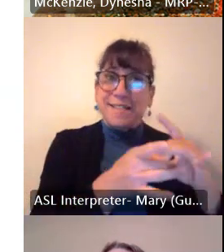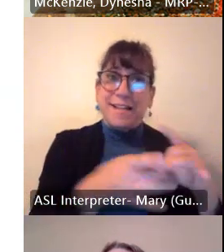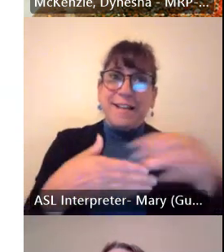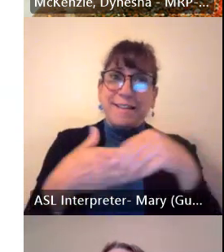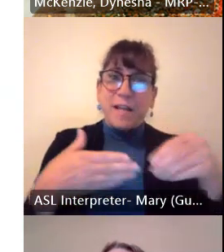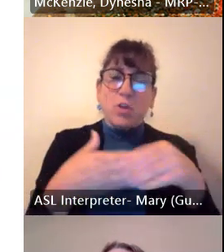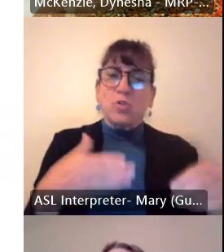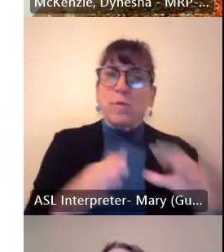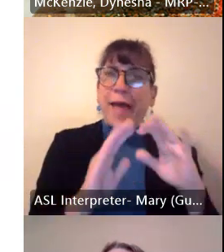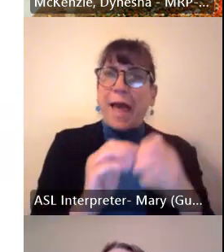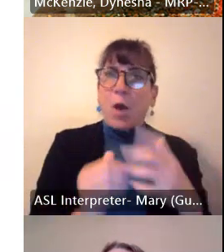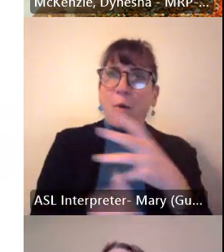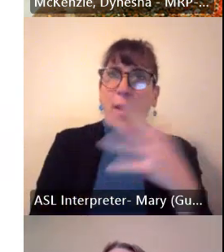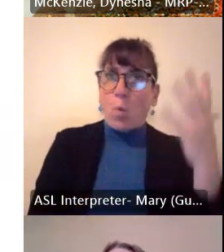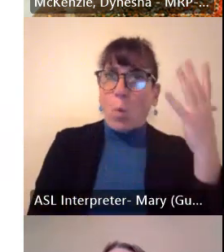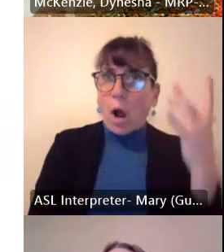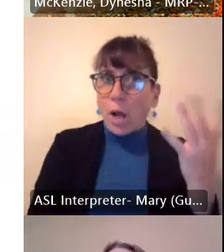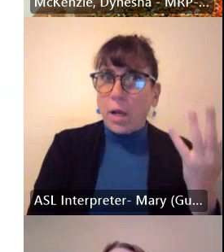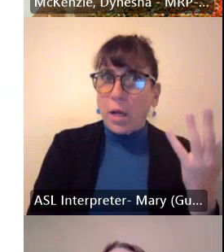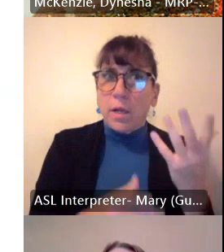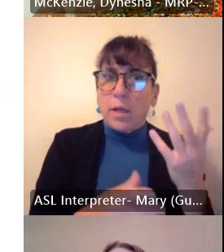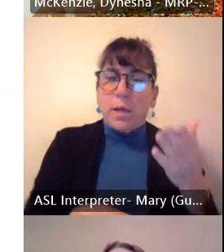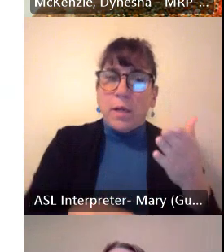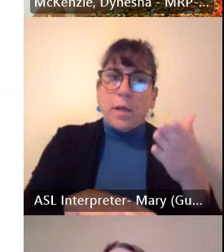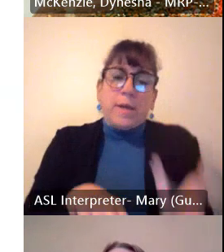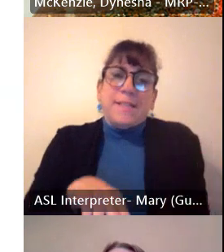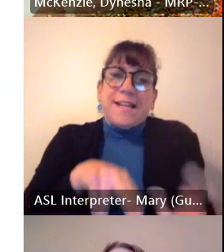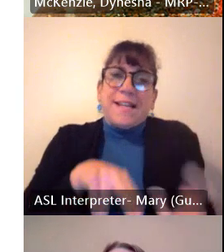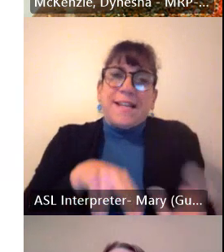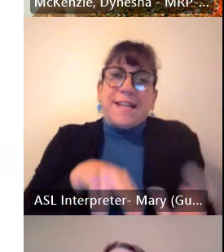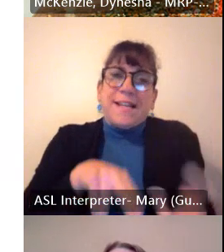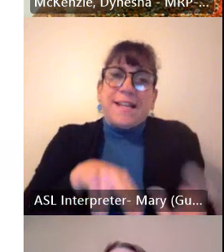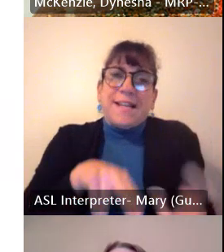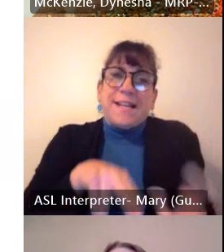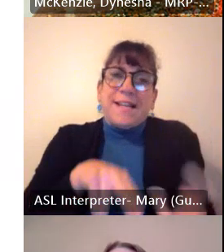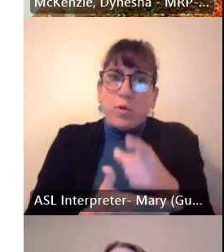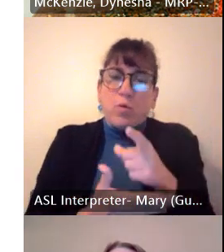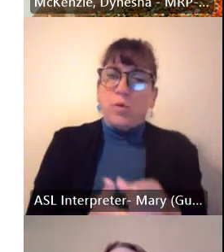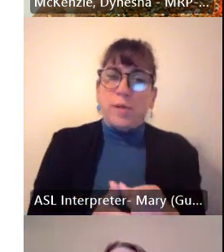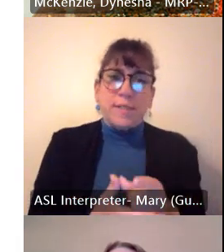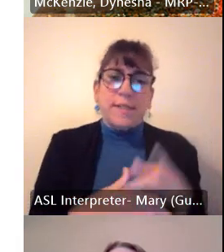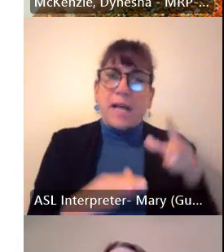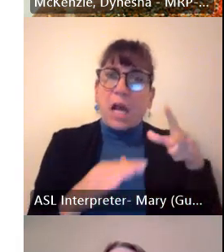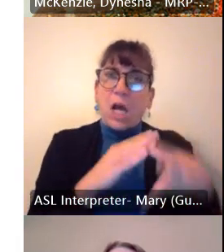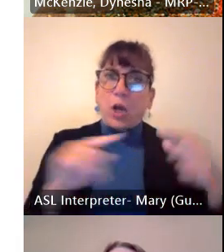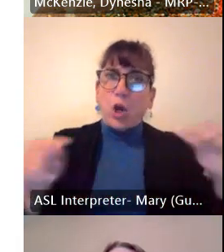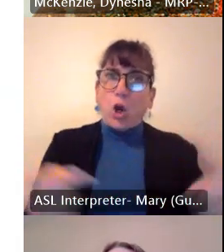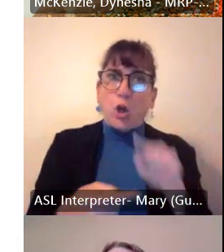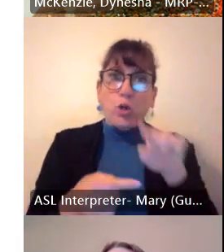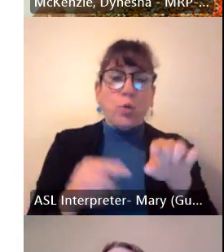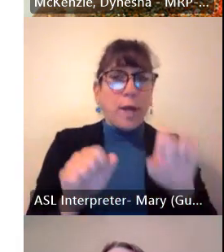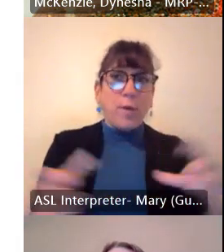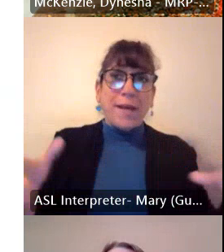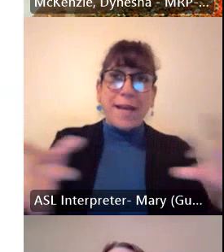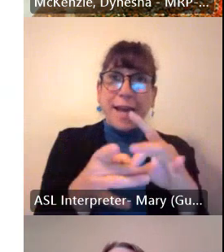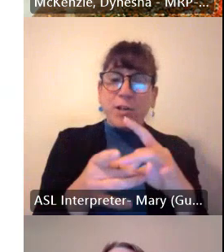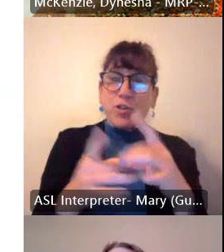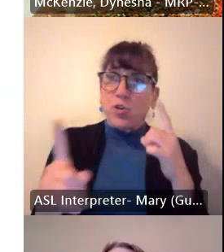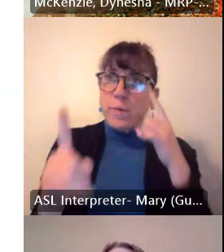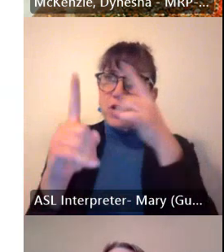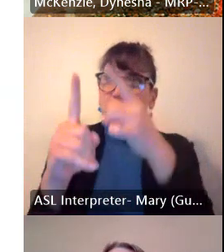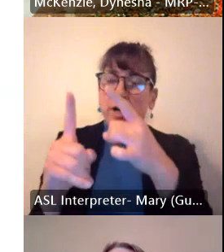and why. Right? How does an increase help you? How does a cut hurt you? Can we connect your mission achievement with your